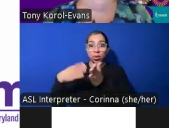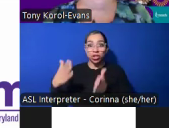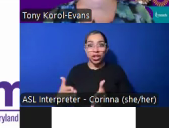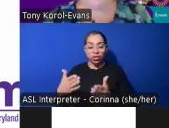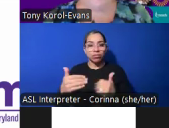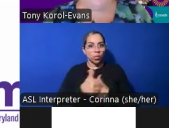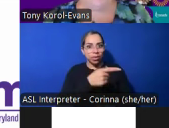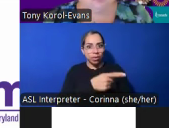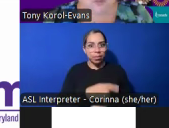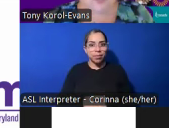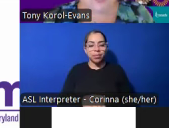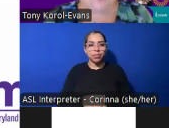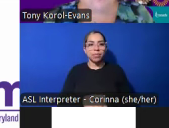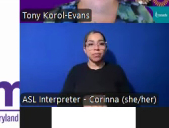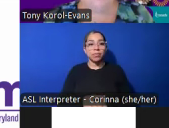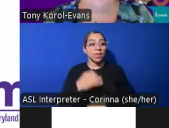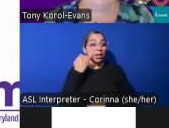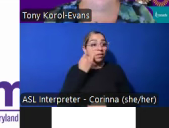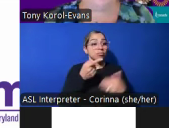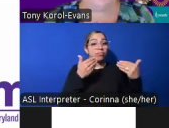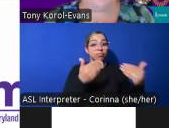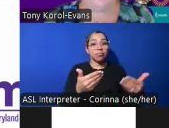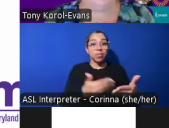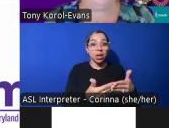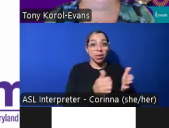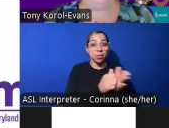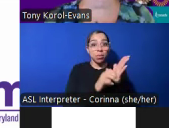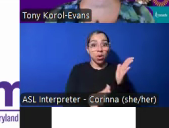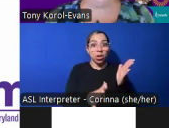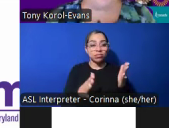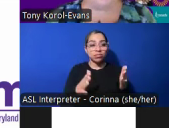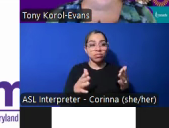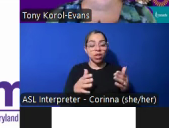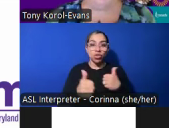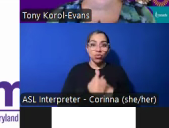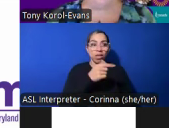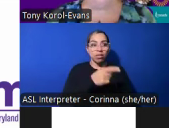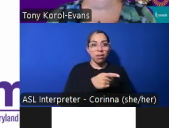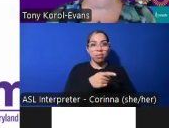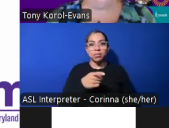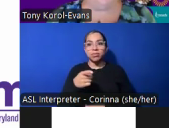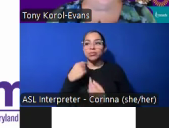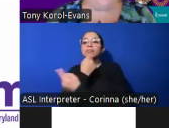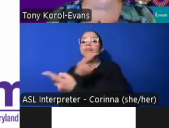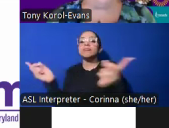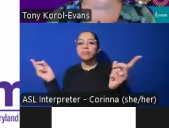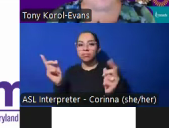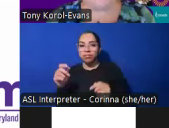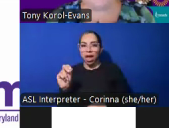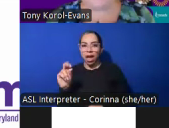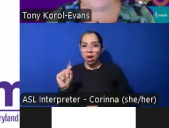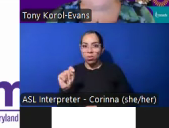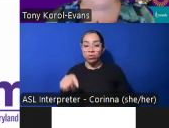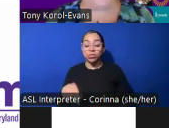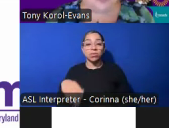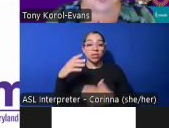them for obtaining an abortion. Fortunately, in our state, abortion is legal and is enshrined